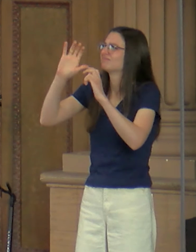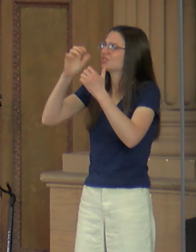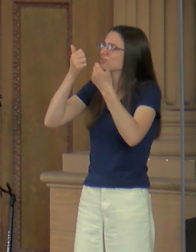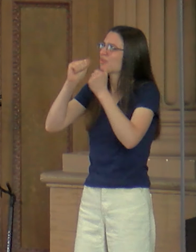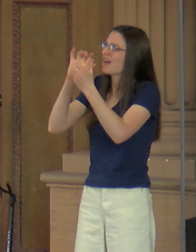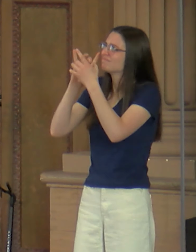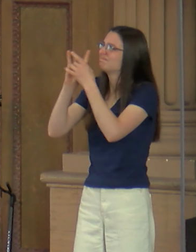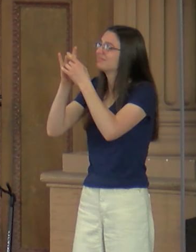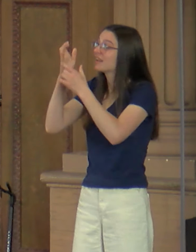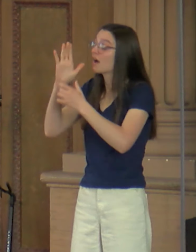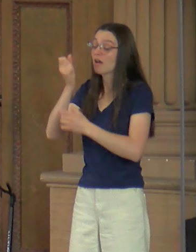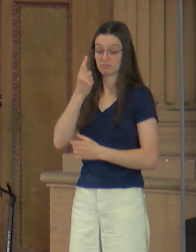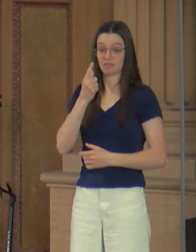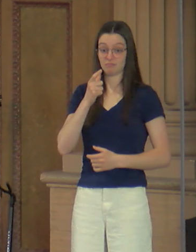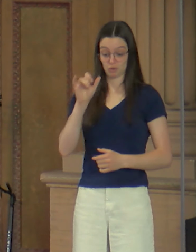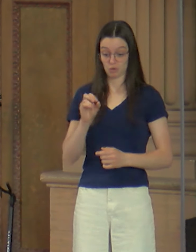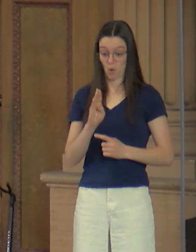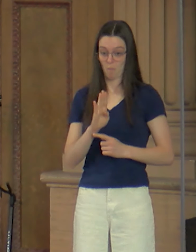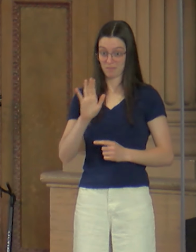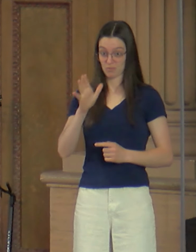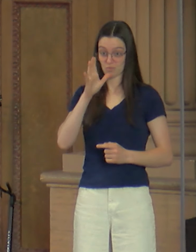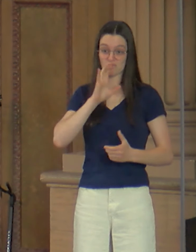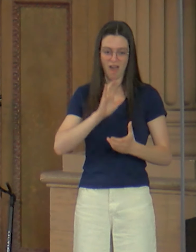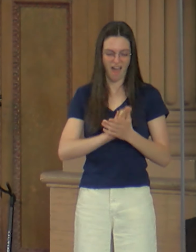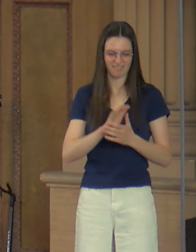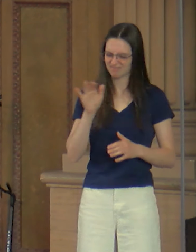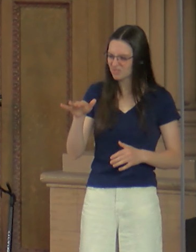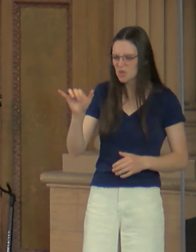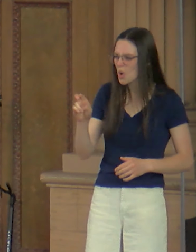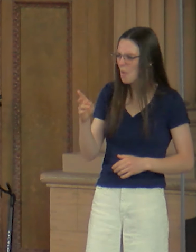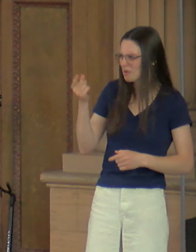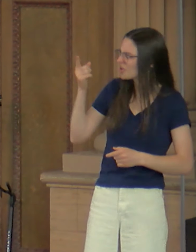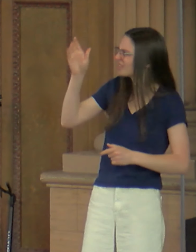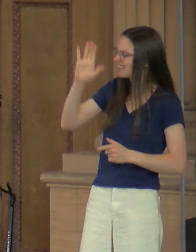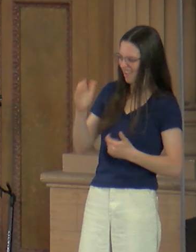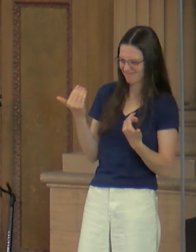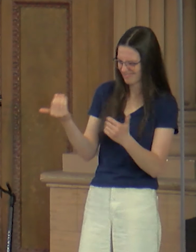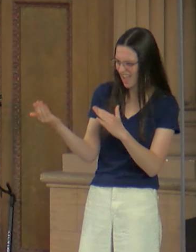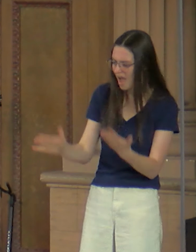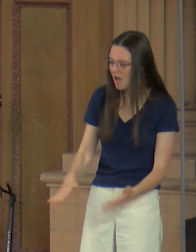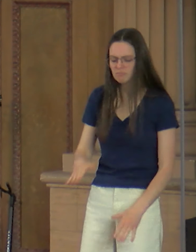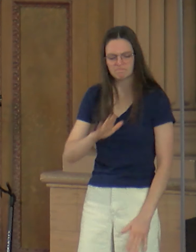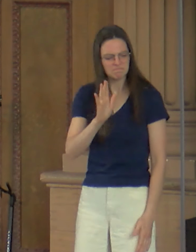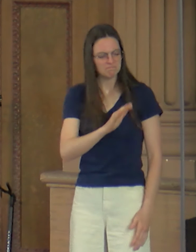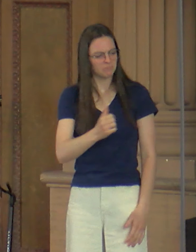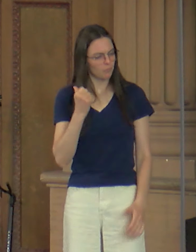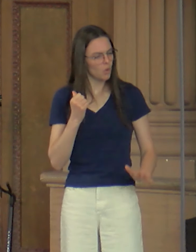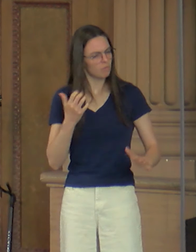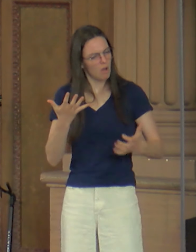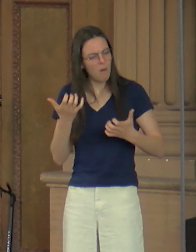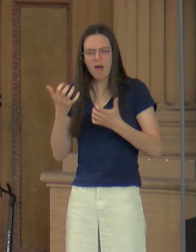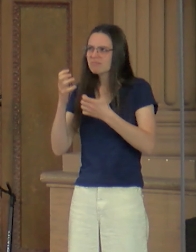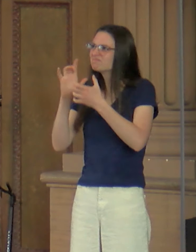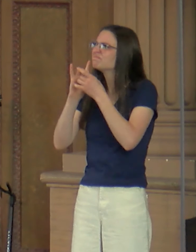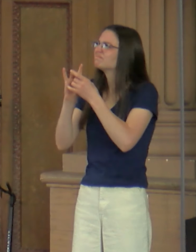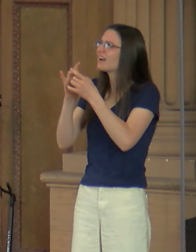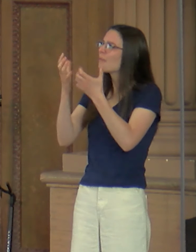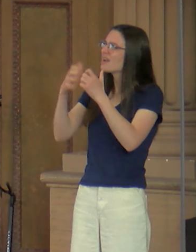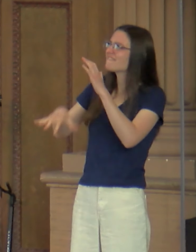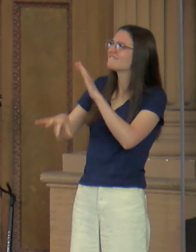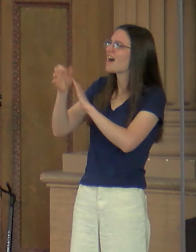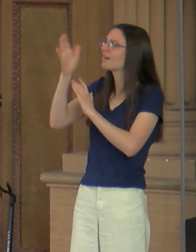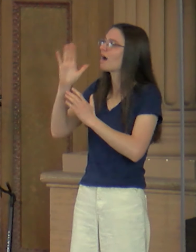His wife was there telling him, Job, just curse God and die. And he said, no, I'm not going to do that. I'm going to cling to God. I want to find him. I want